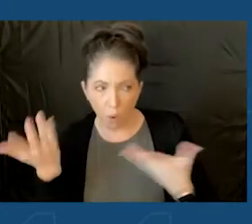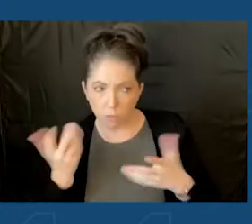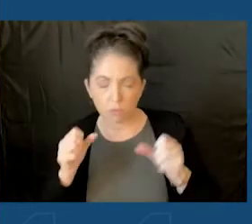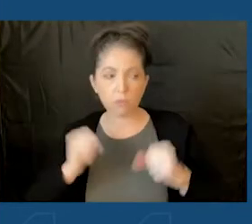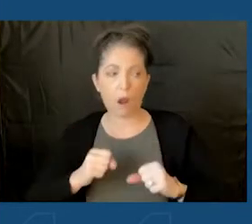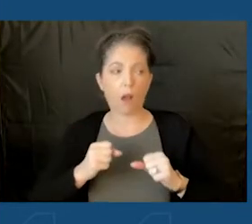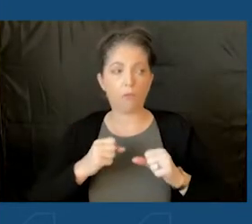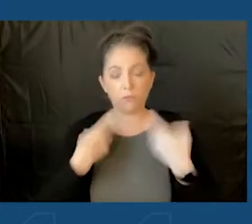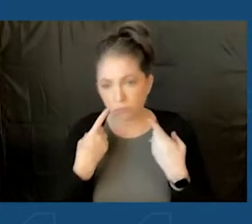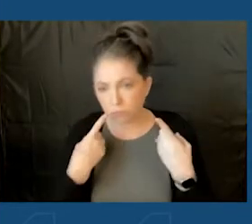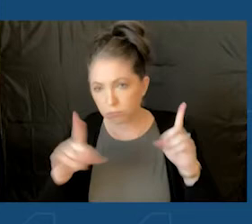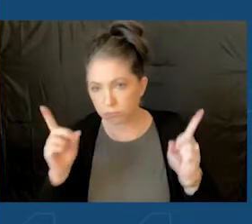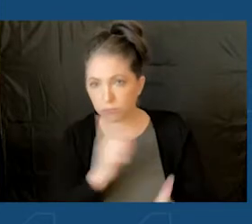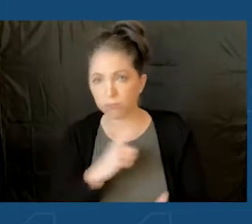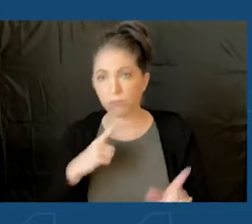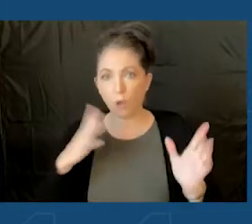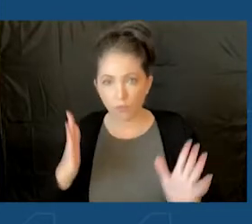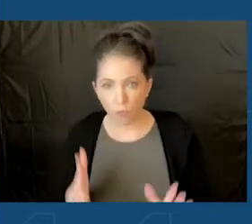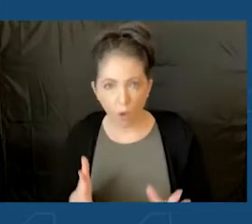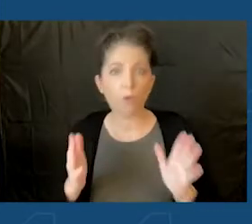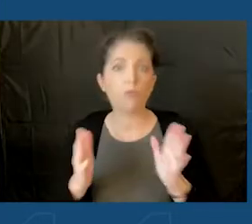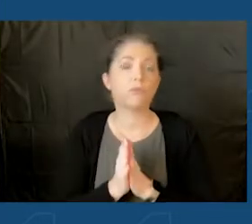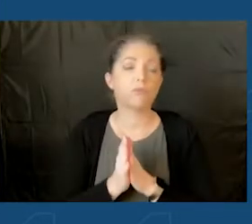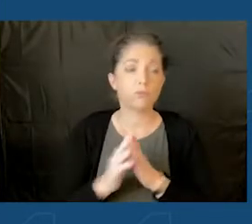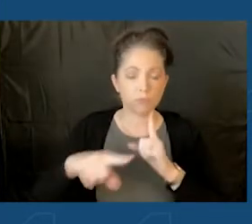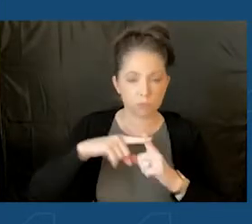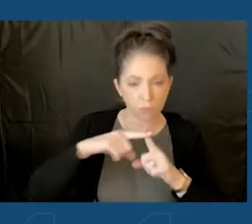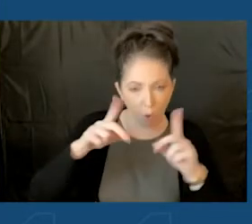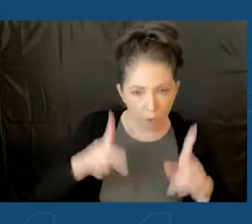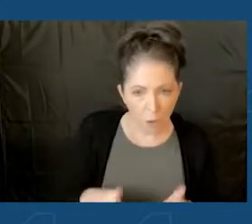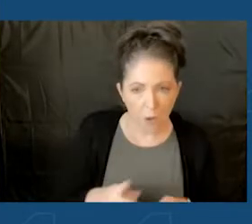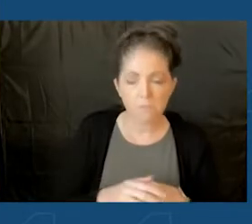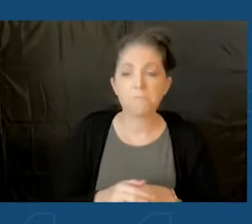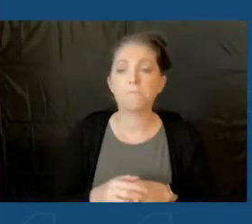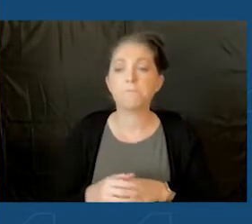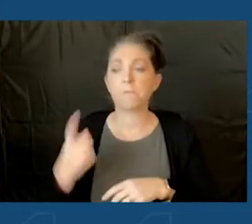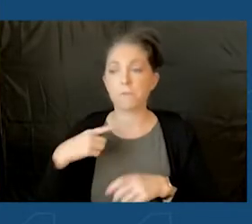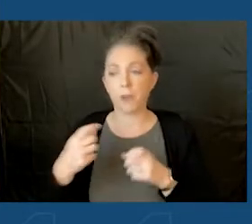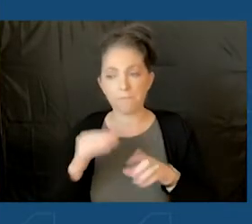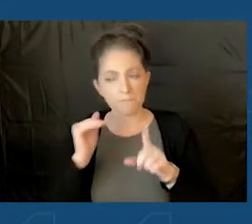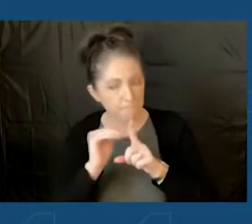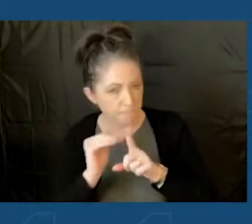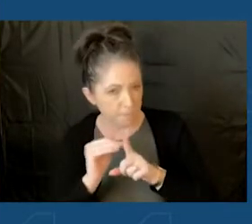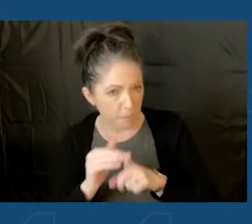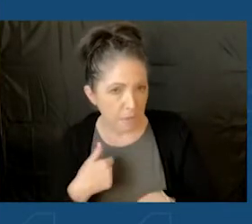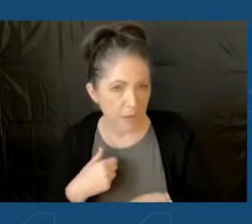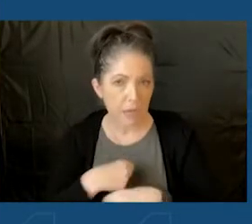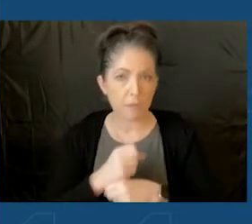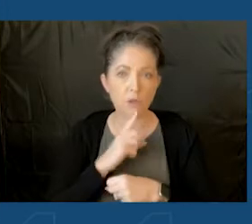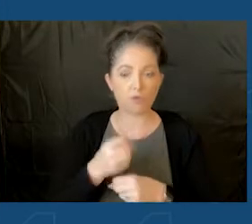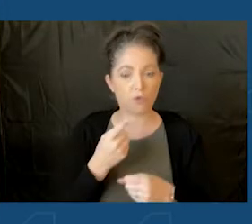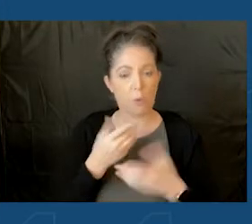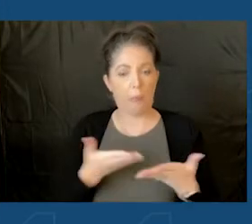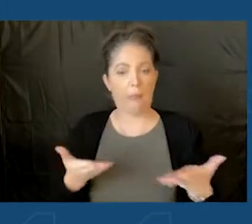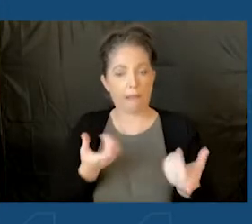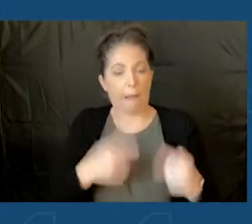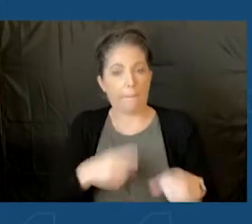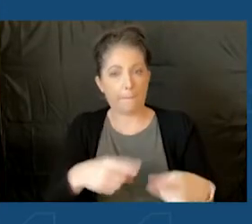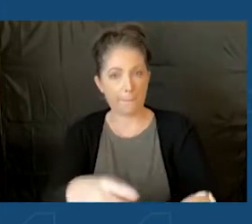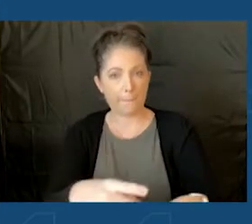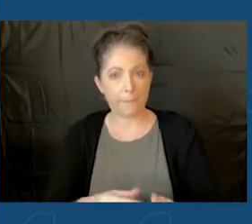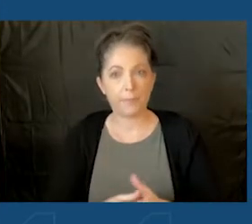legislator and a positive person, and they keep me on my toes so that we can make sure we deliver for the community. We are here at